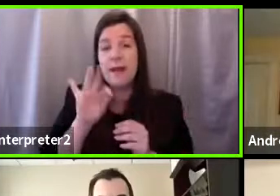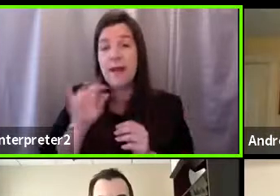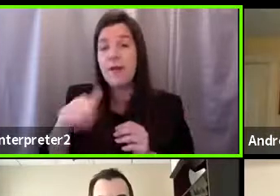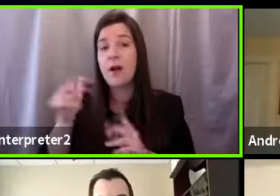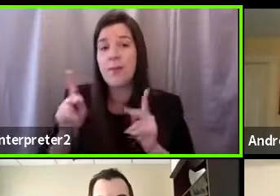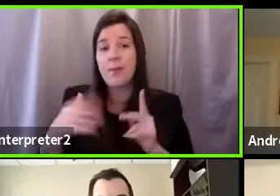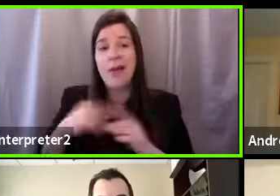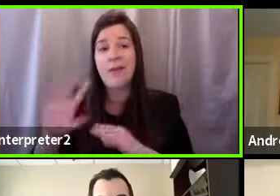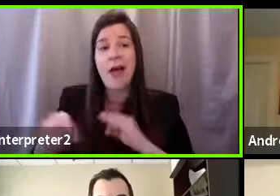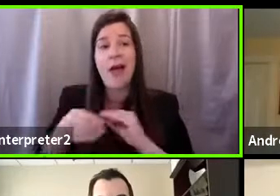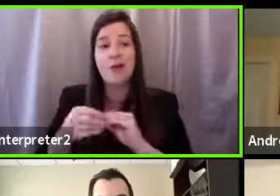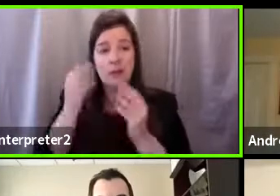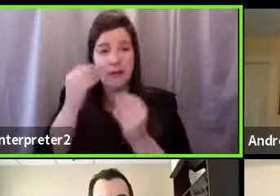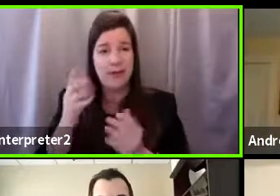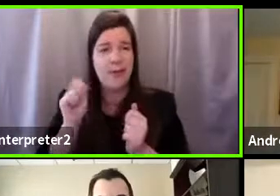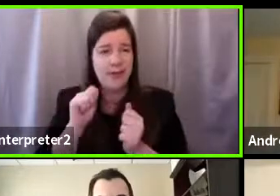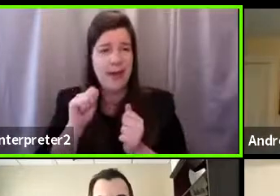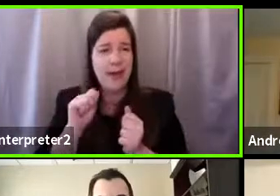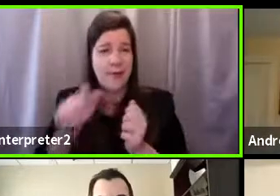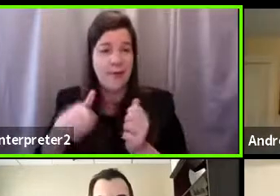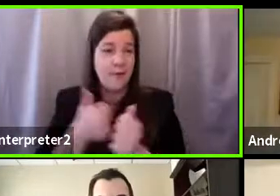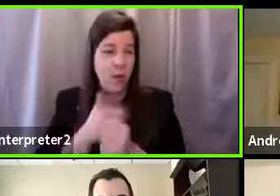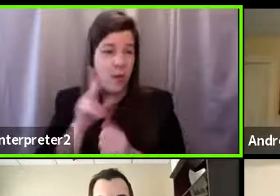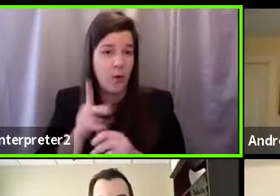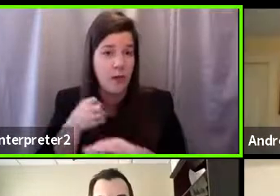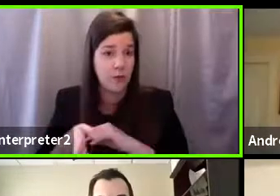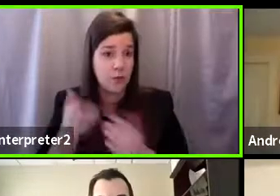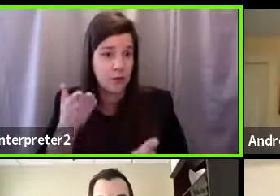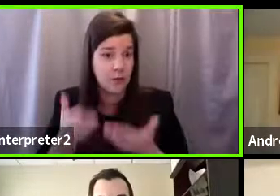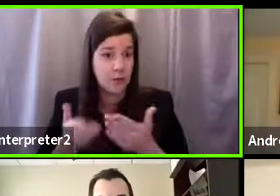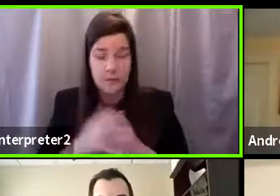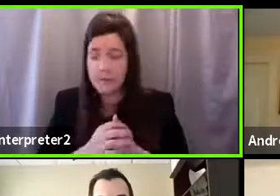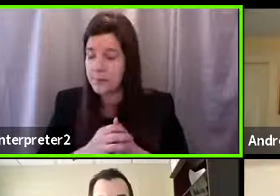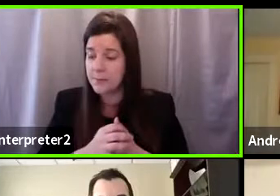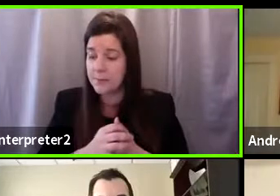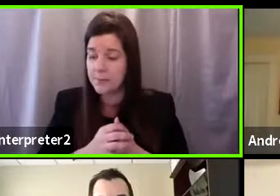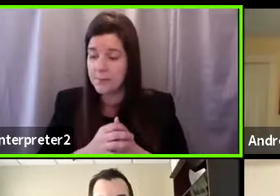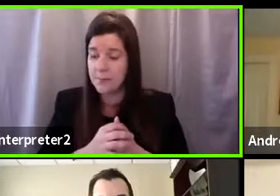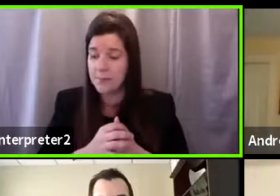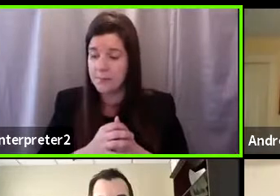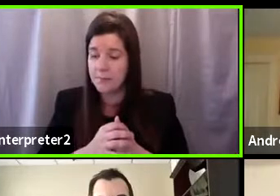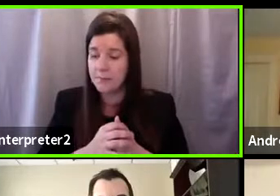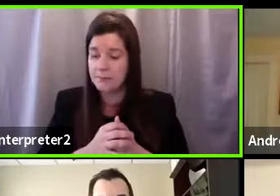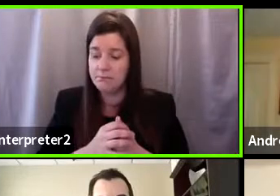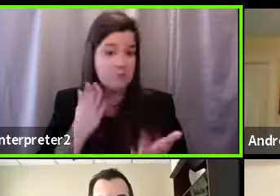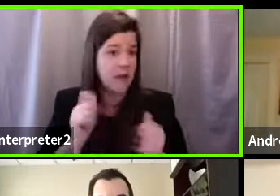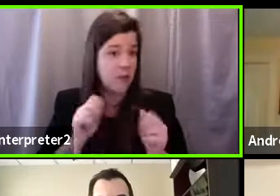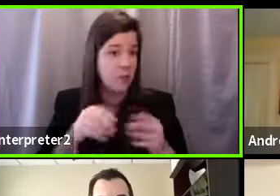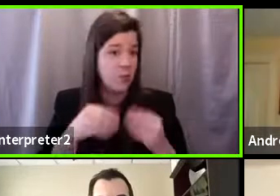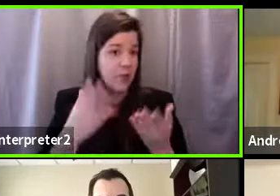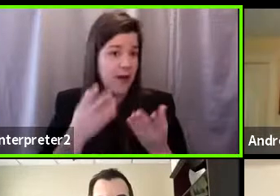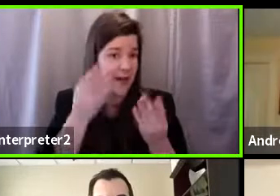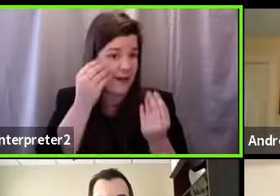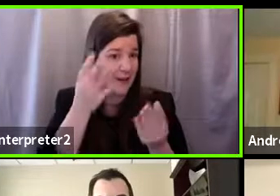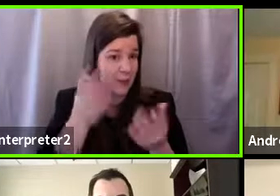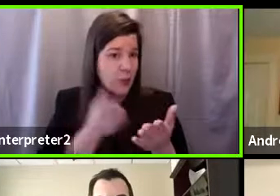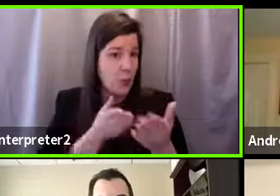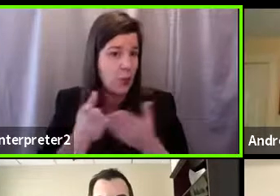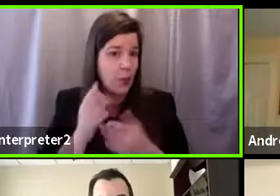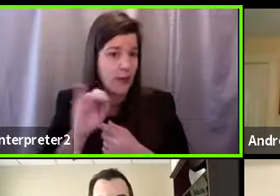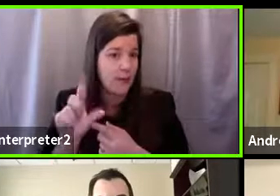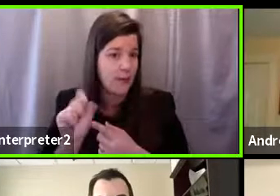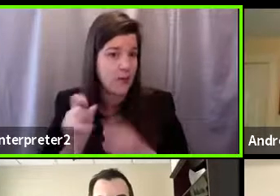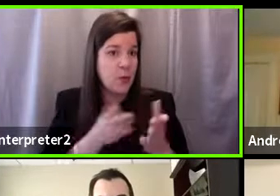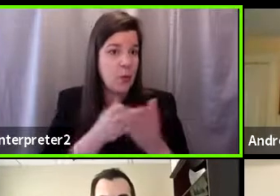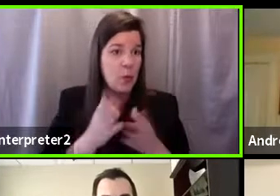information they can provide, maybe we can follow up afterwards and provide that information either in emails or meetings,